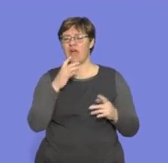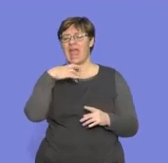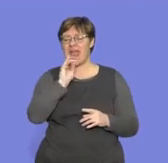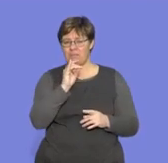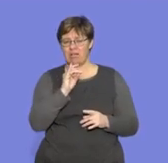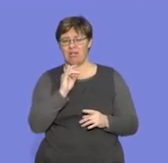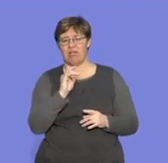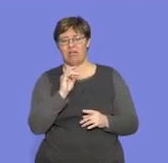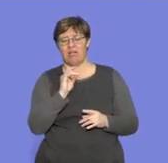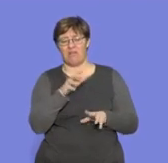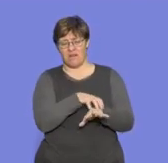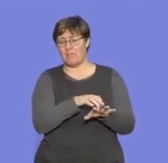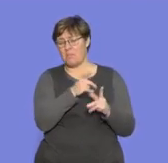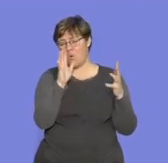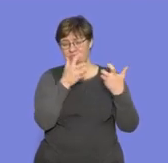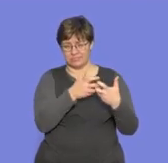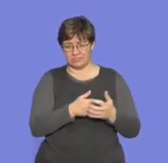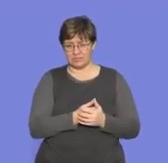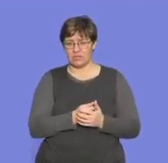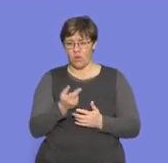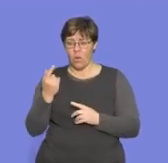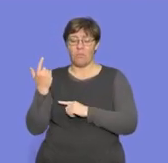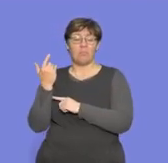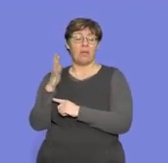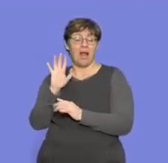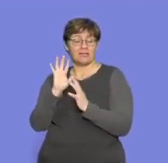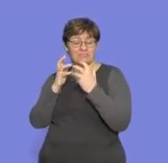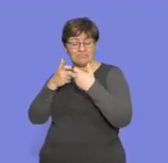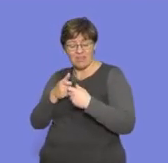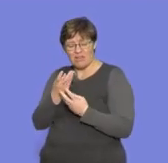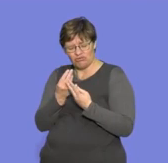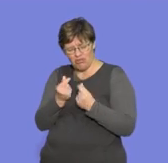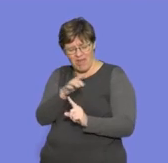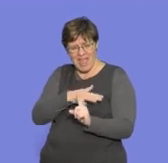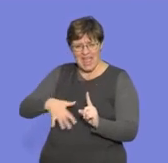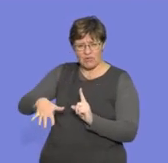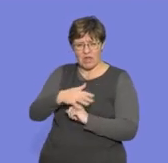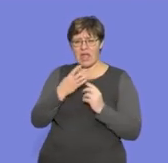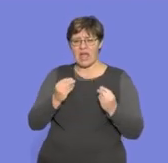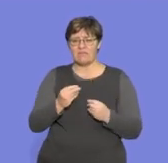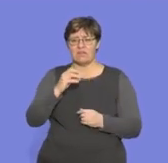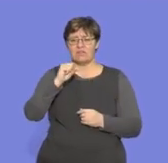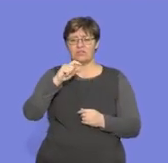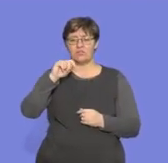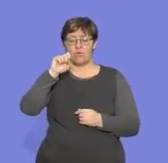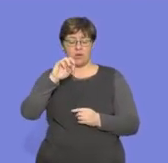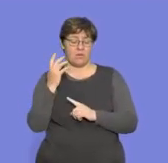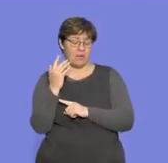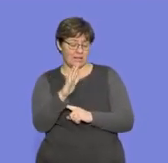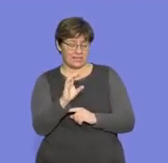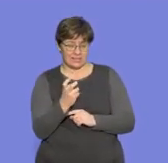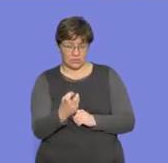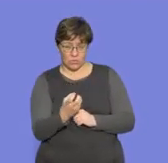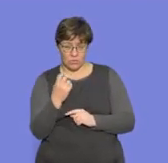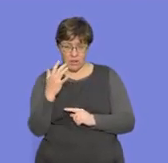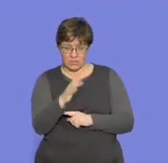plants that are typically adapted to these extremely dry conditions. You have a stone plant which is typically seen in that. And you've